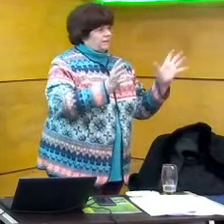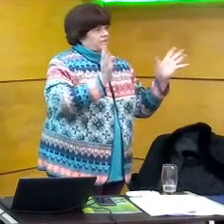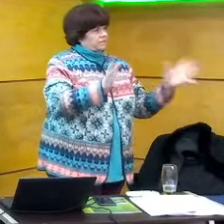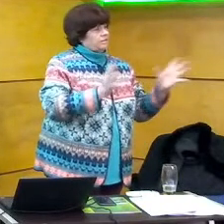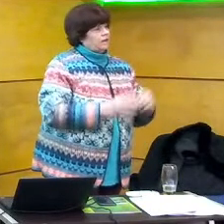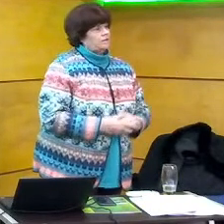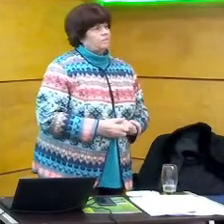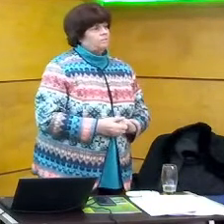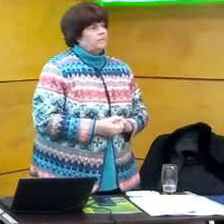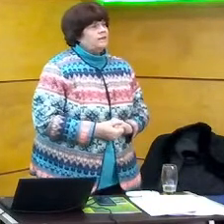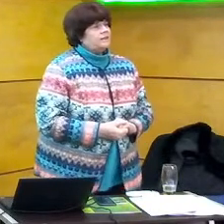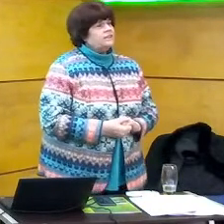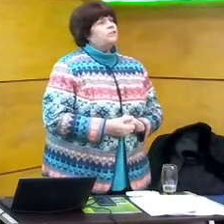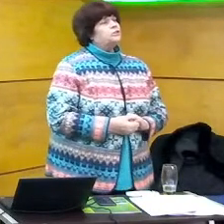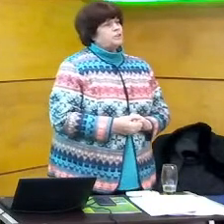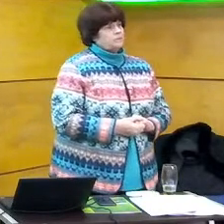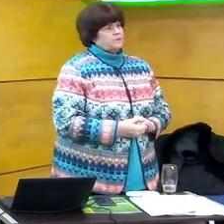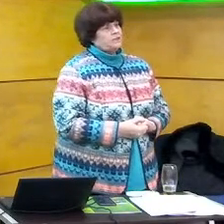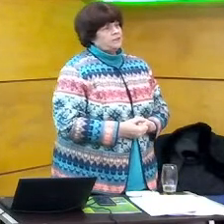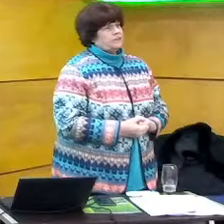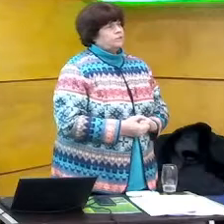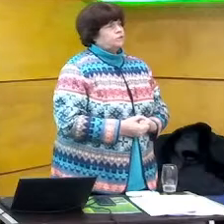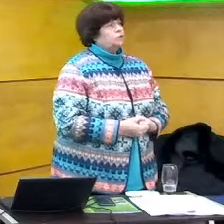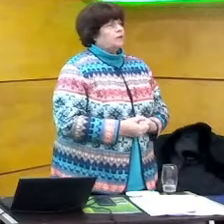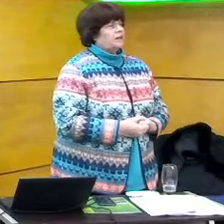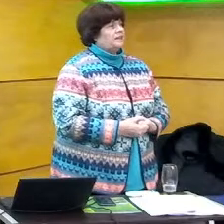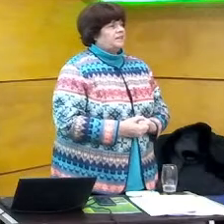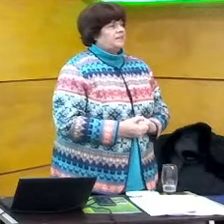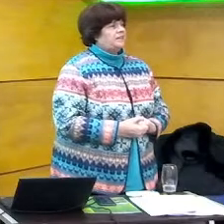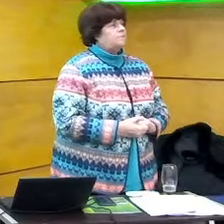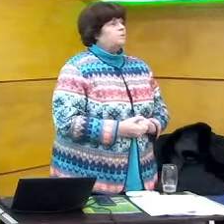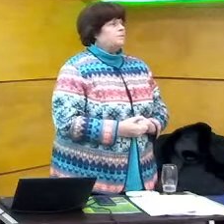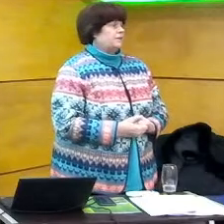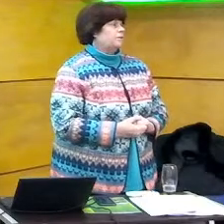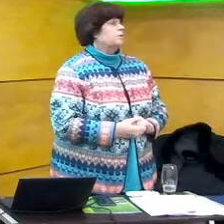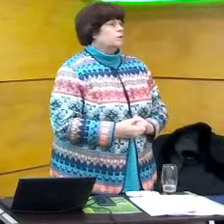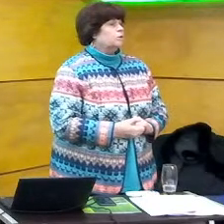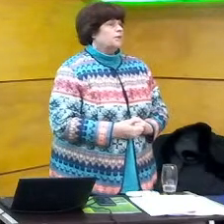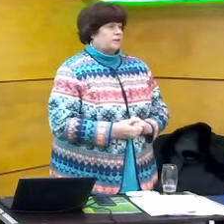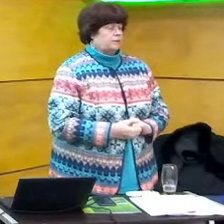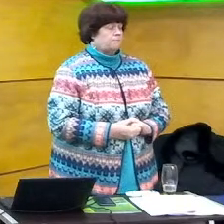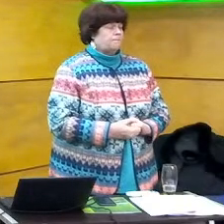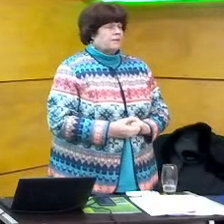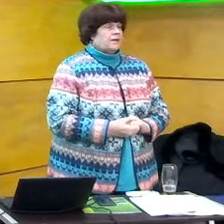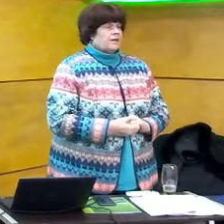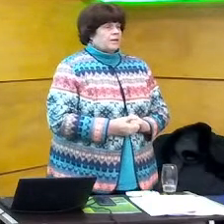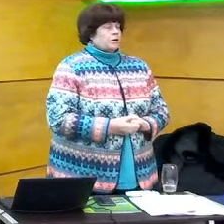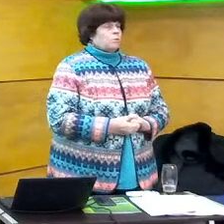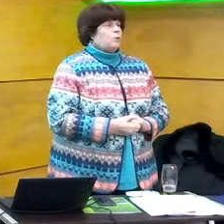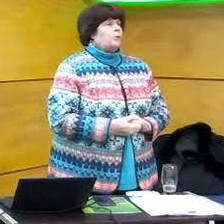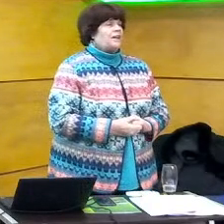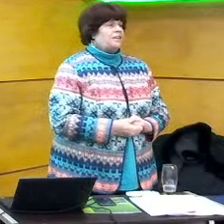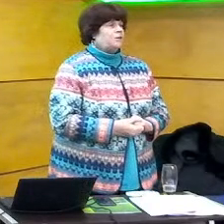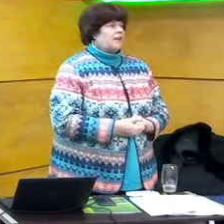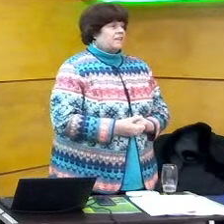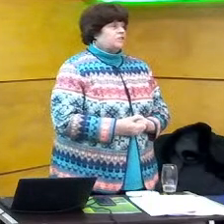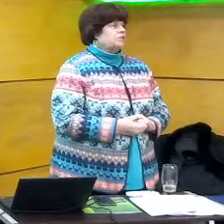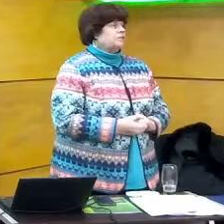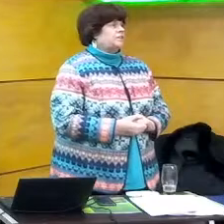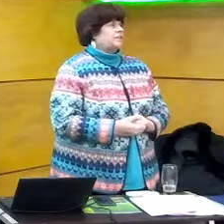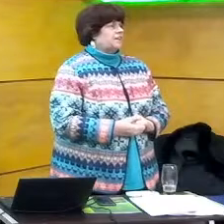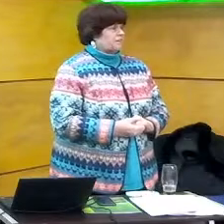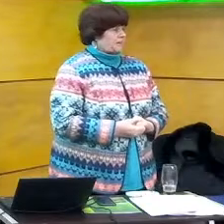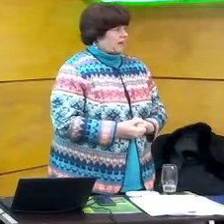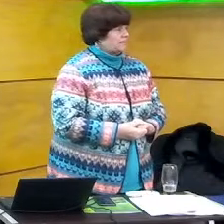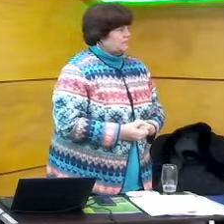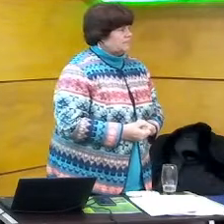principalship and leadership to try and implement curriculum. We went international